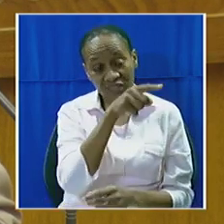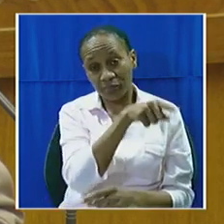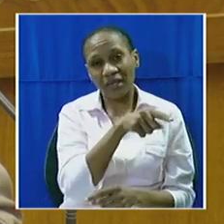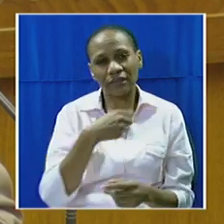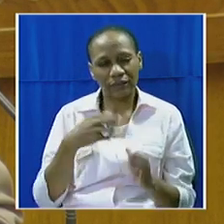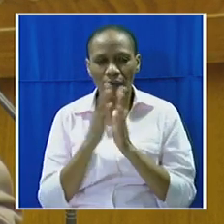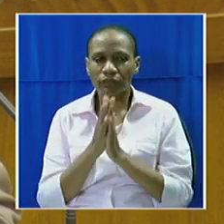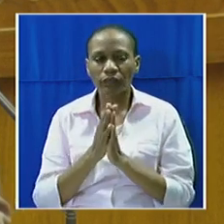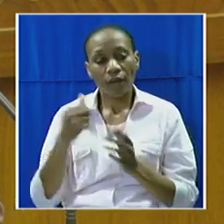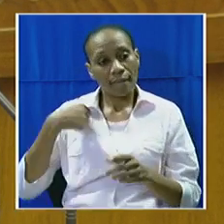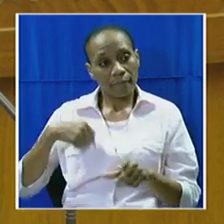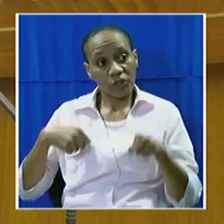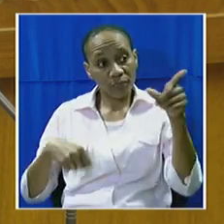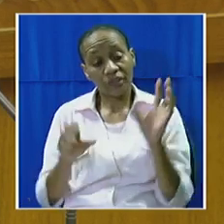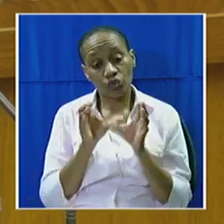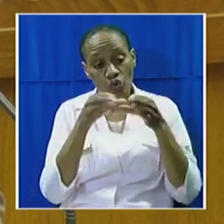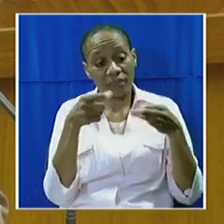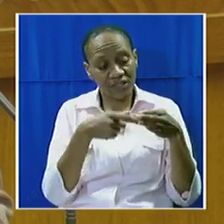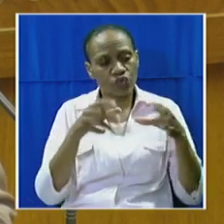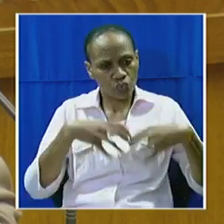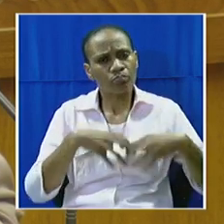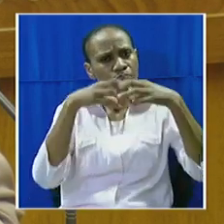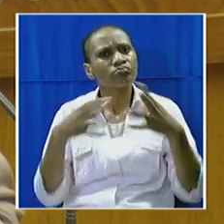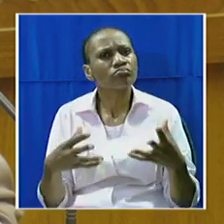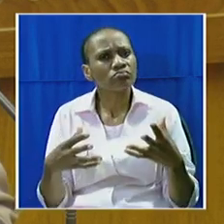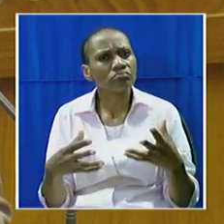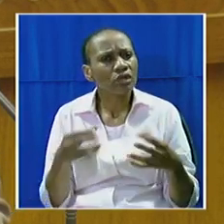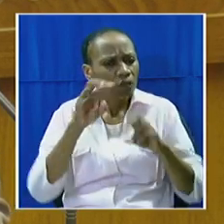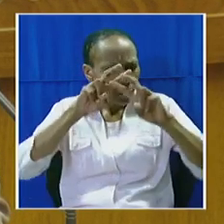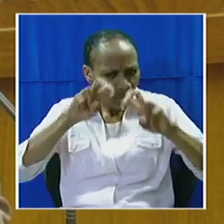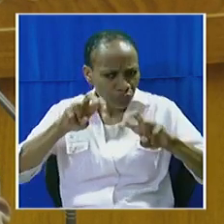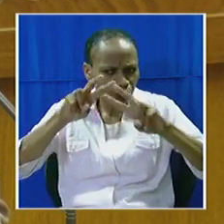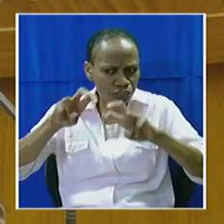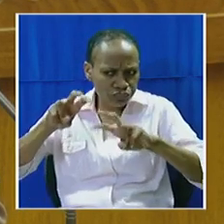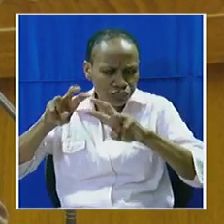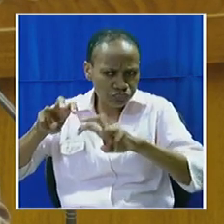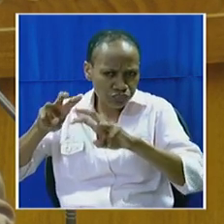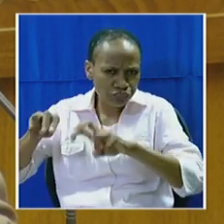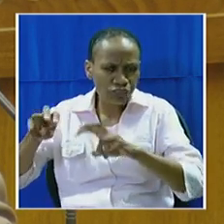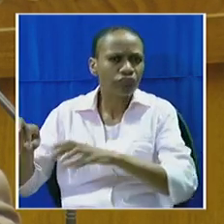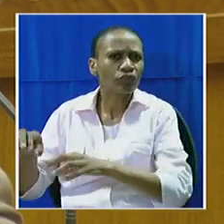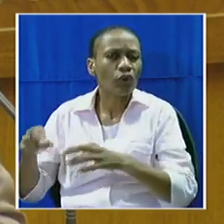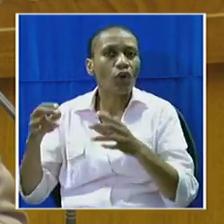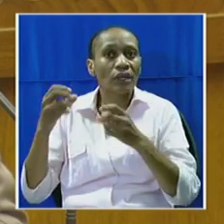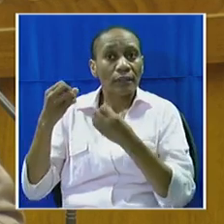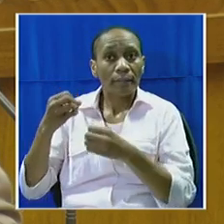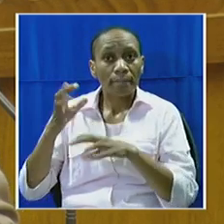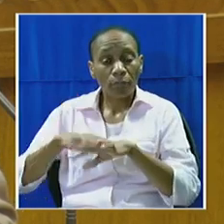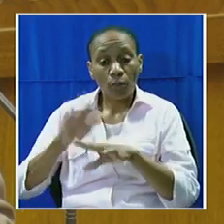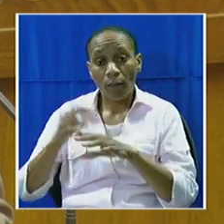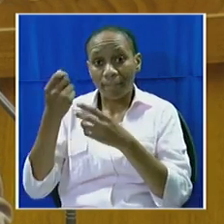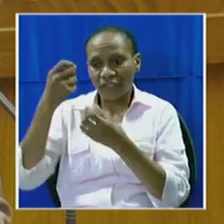asked the city's integrity committee to establish the reasons for the undervaluation of commercial property and loss of rates